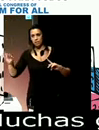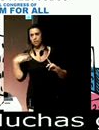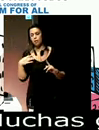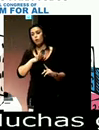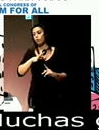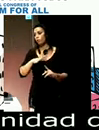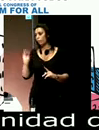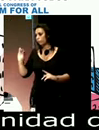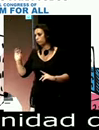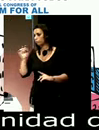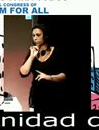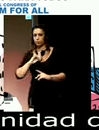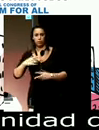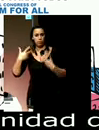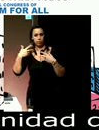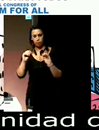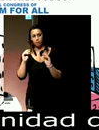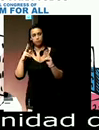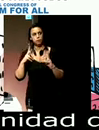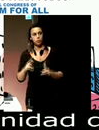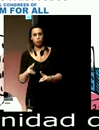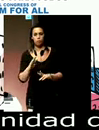to make it short, but please